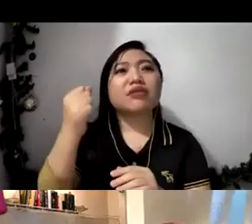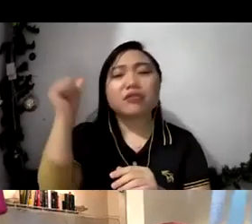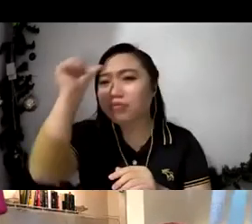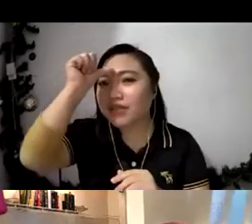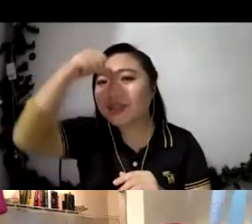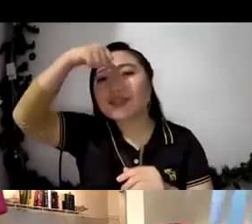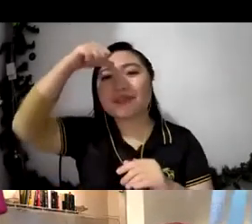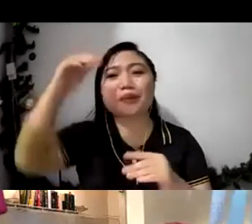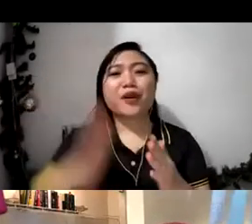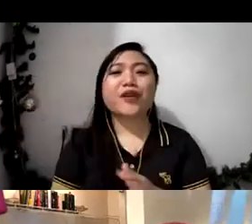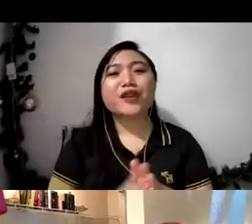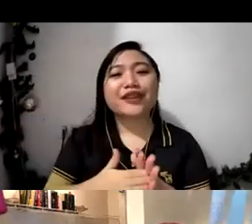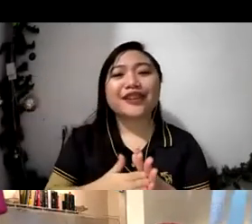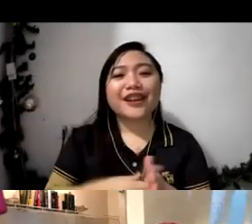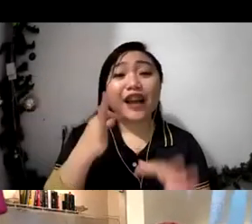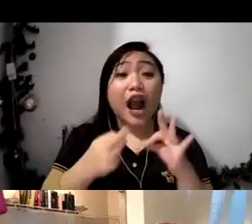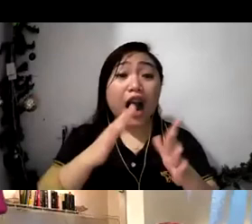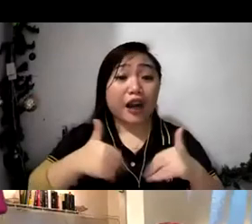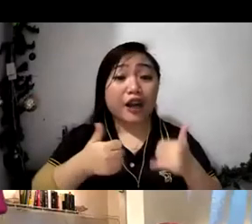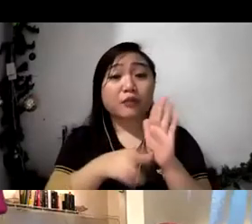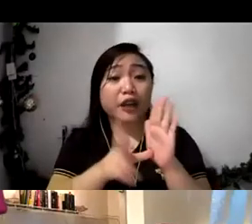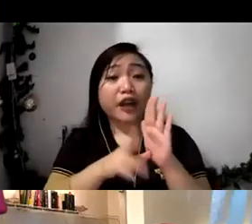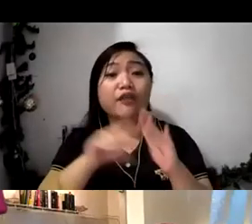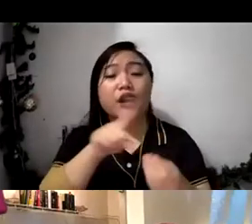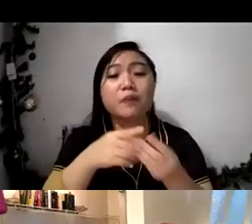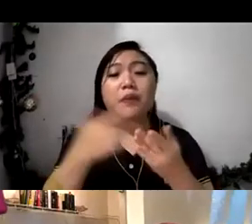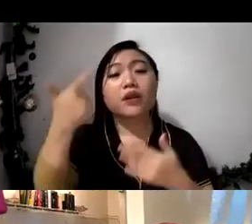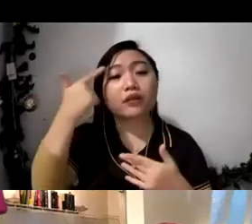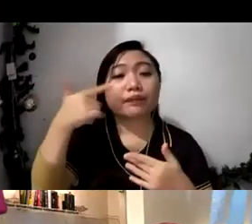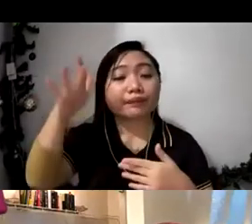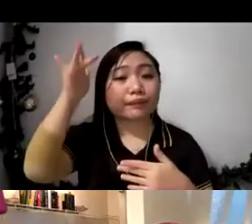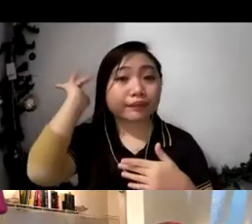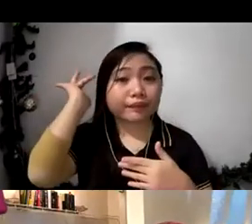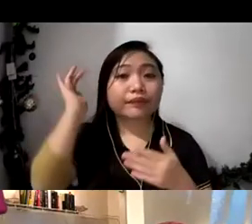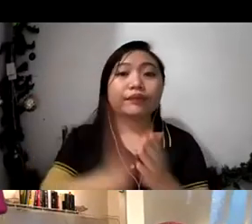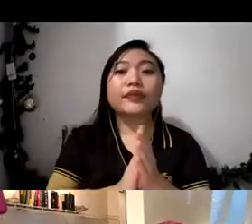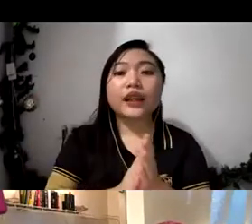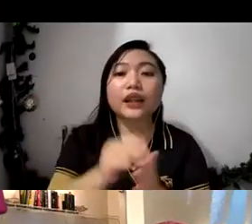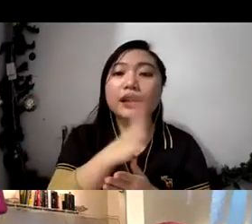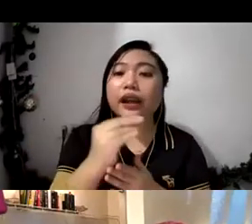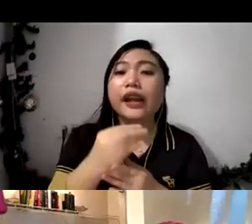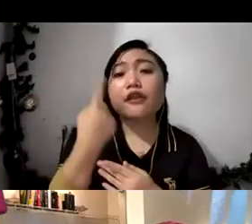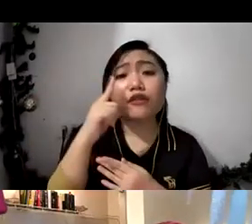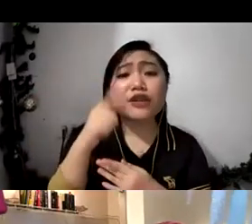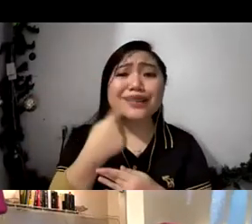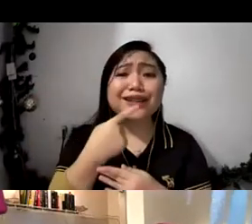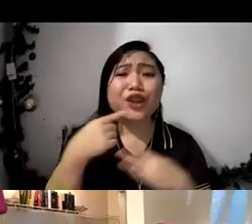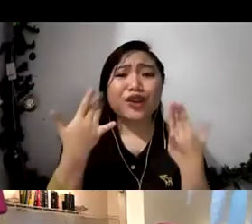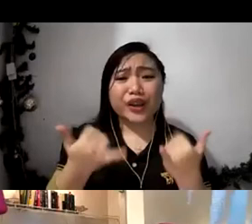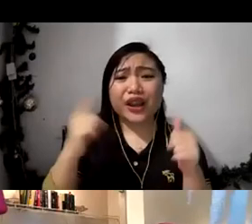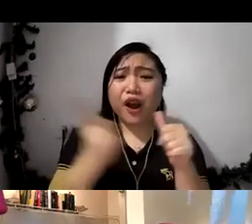as I walk you through the gender sensitivity and awareness. And at the same time, no, for those who are here for the first time, no, let it